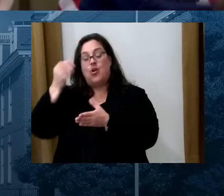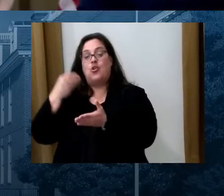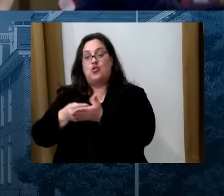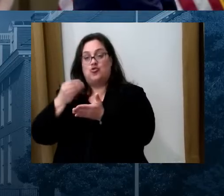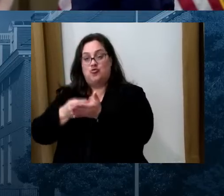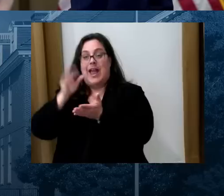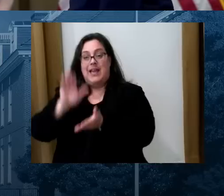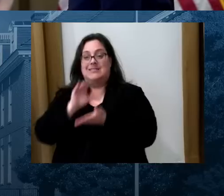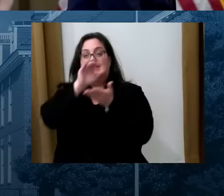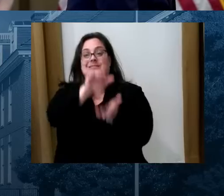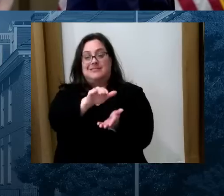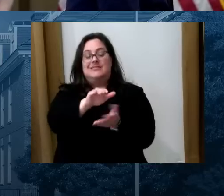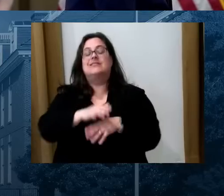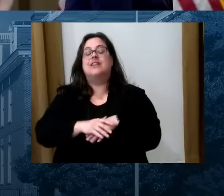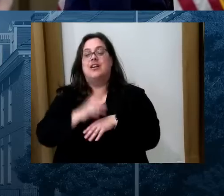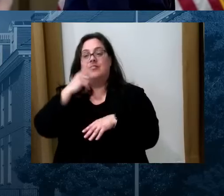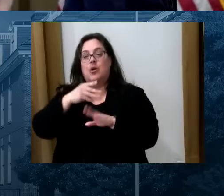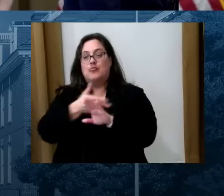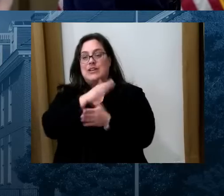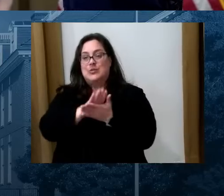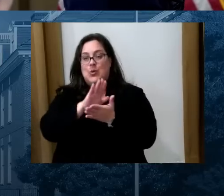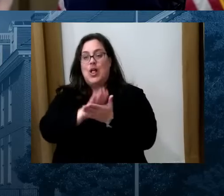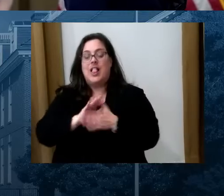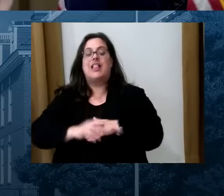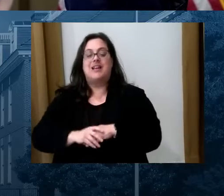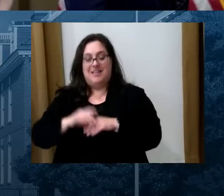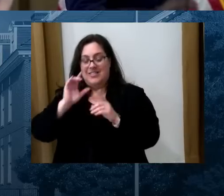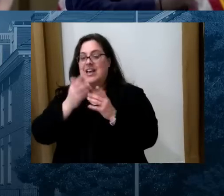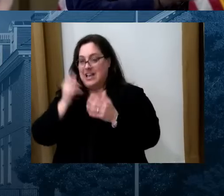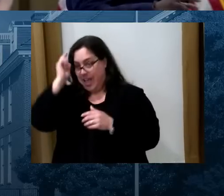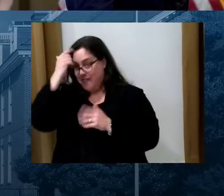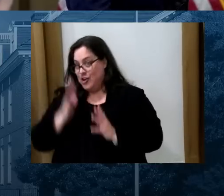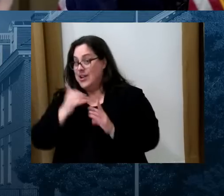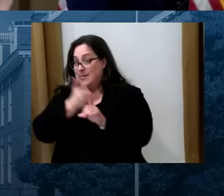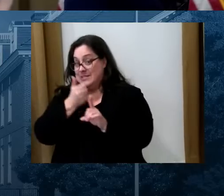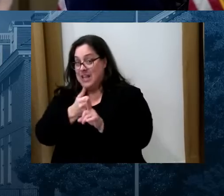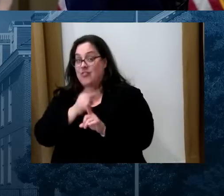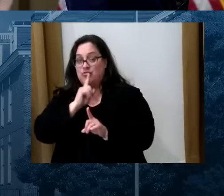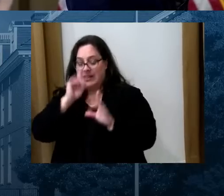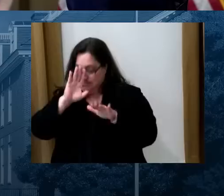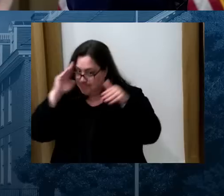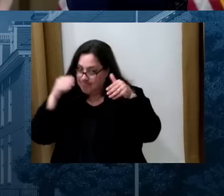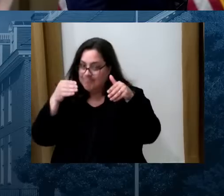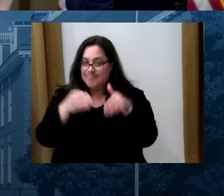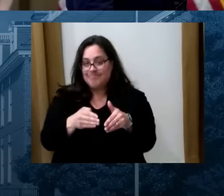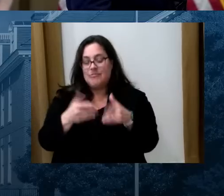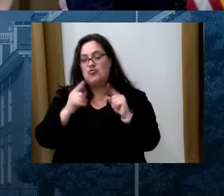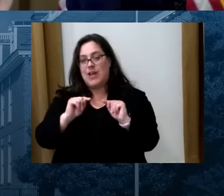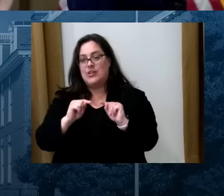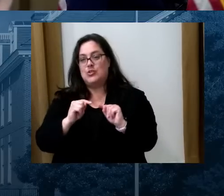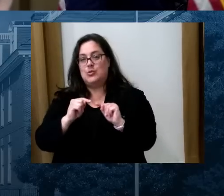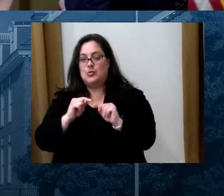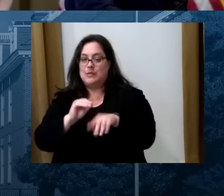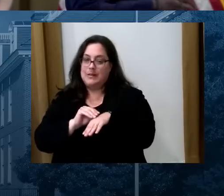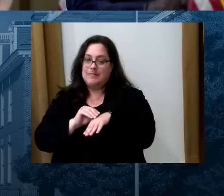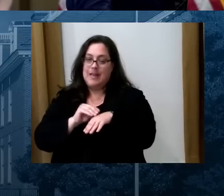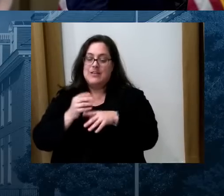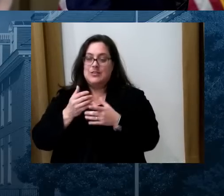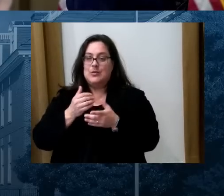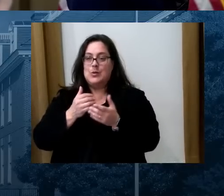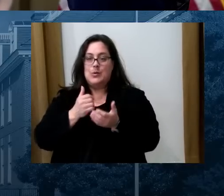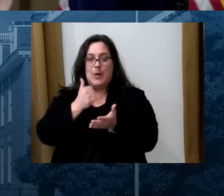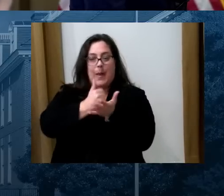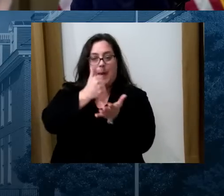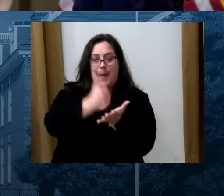development grant. The governor has been laser focused on the idea of trying to impact early childhood education to